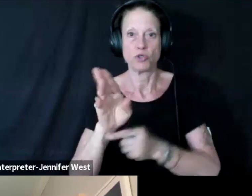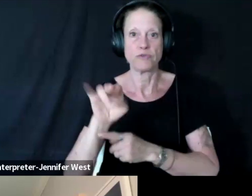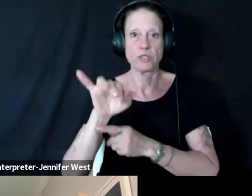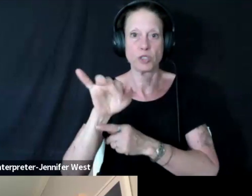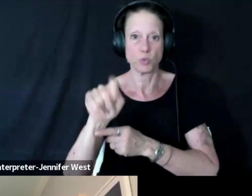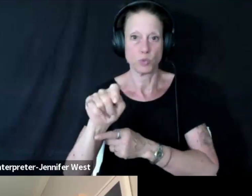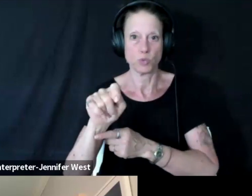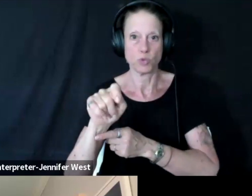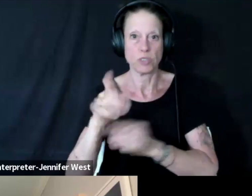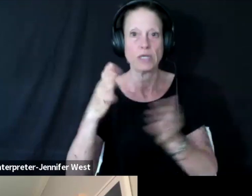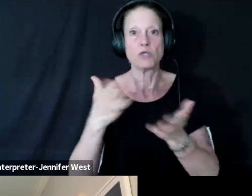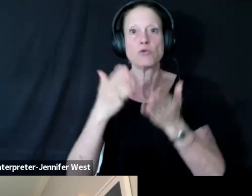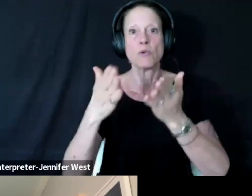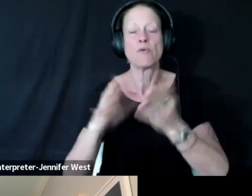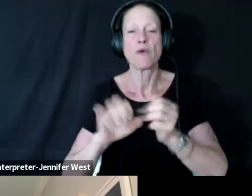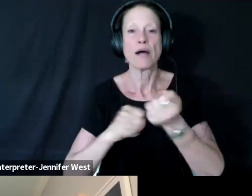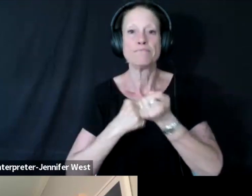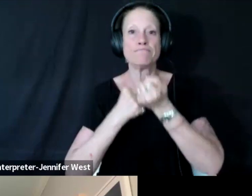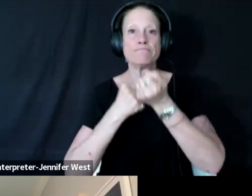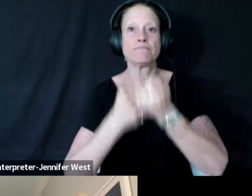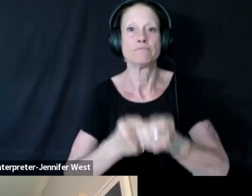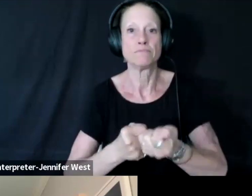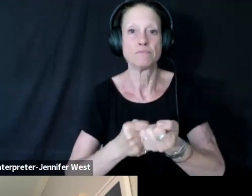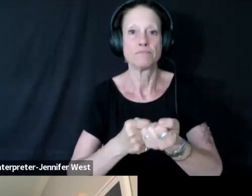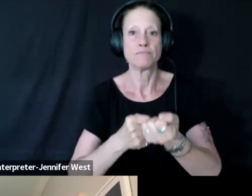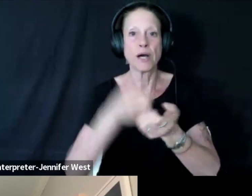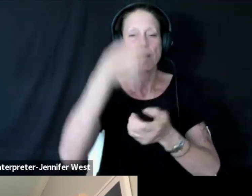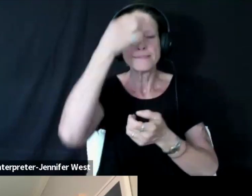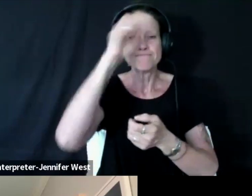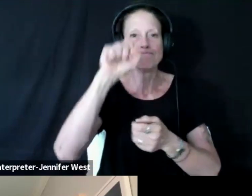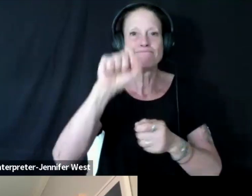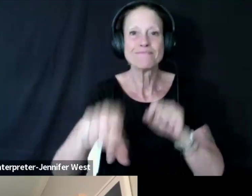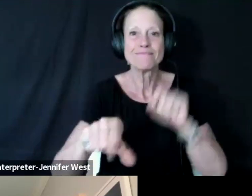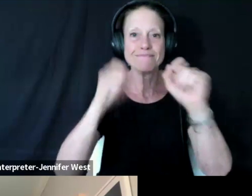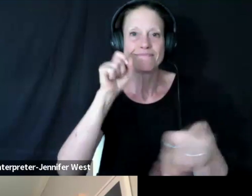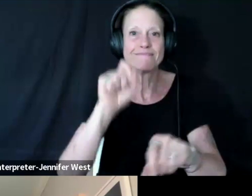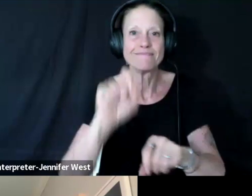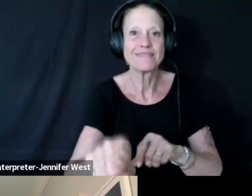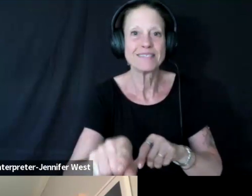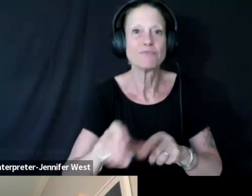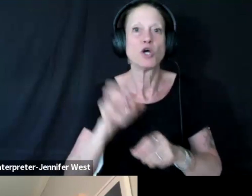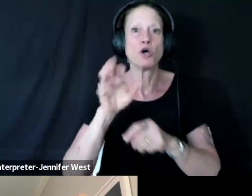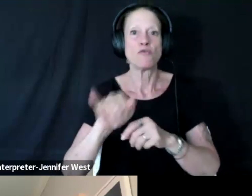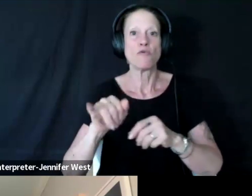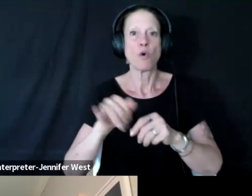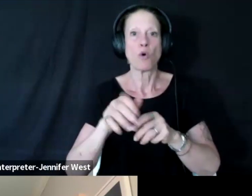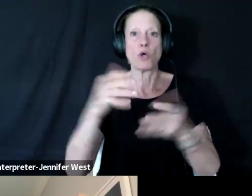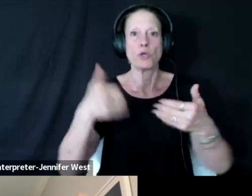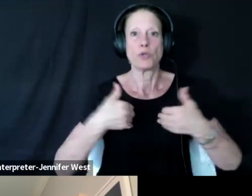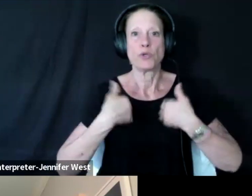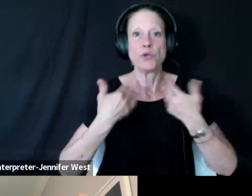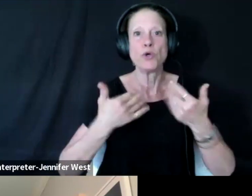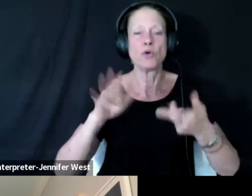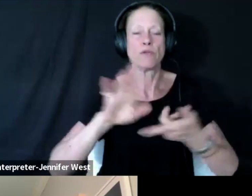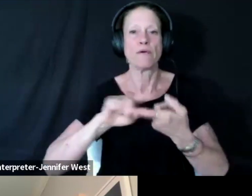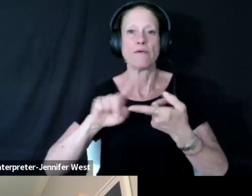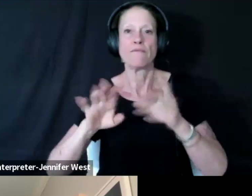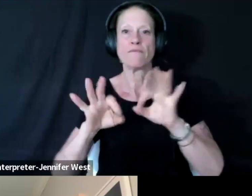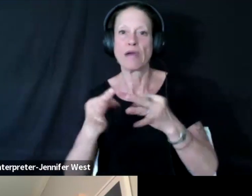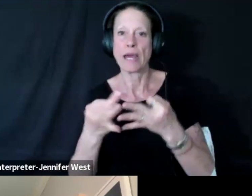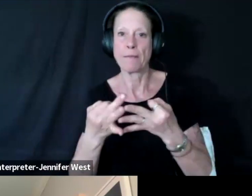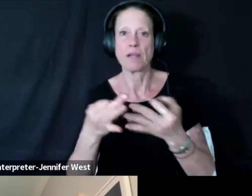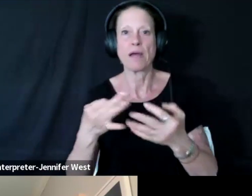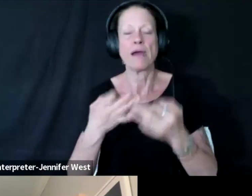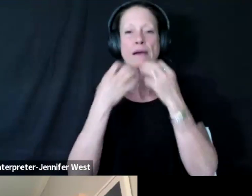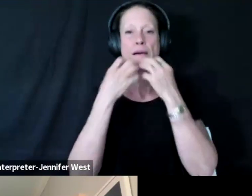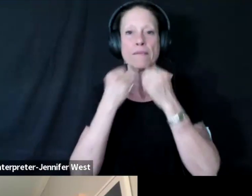an enhanced transition times and tips program for transitioning youth, their family, and caregivers. We are delighted to